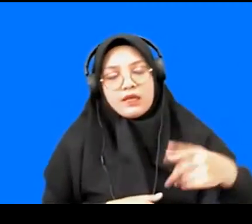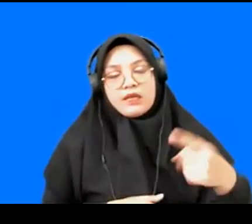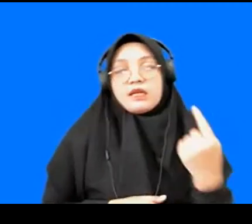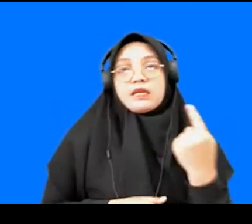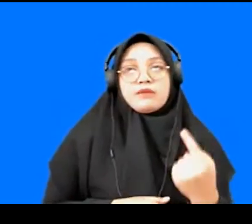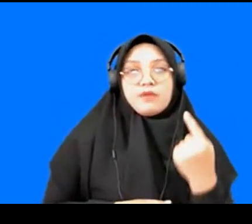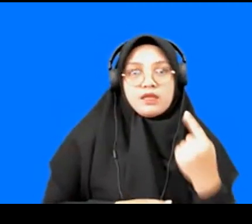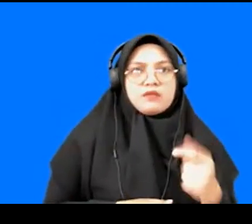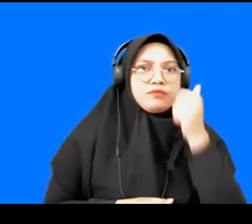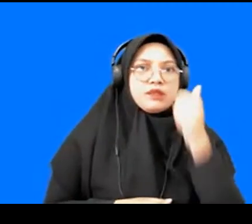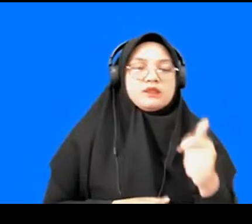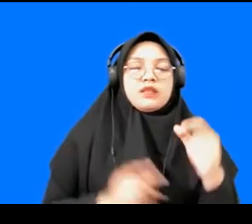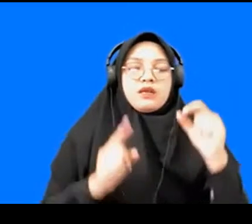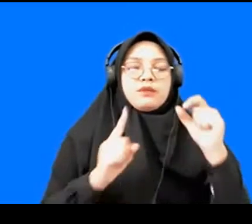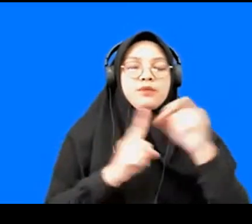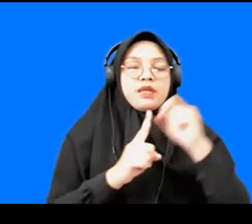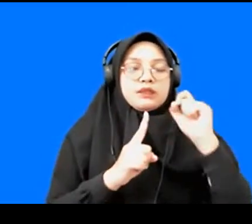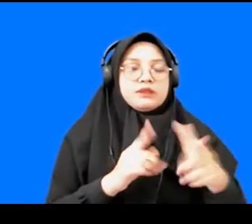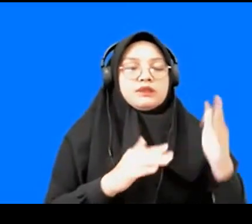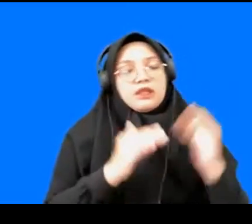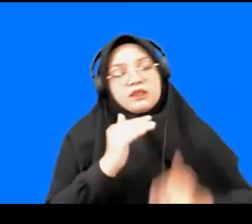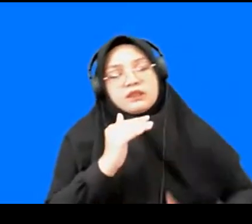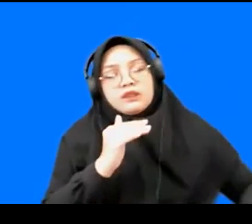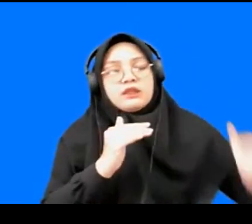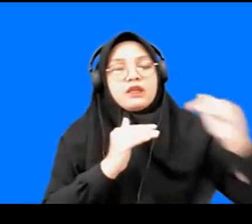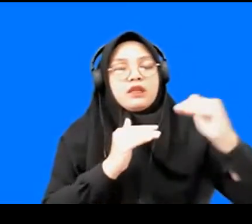the different level and we can make a larger